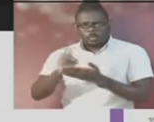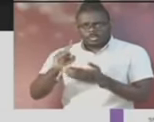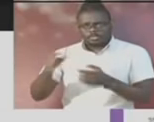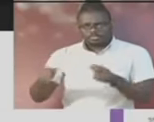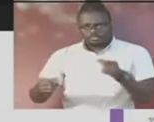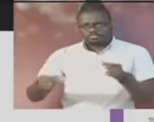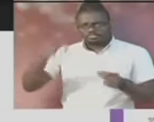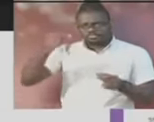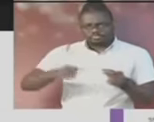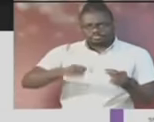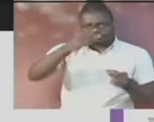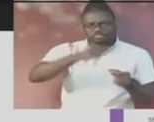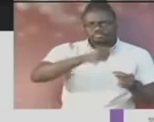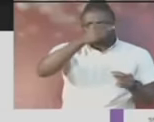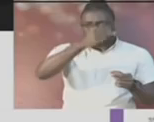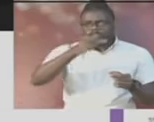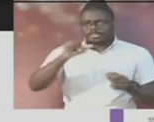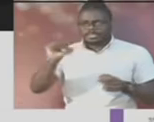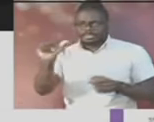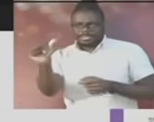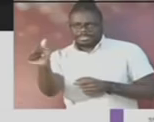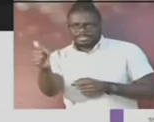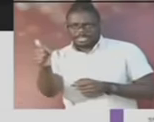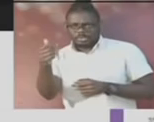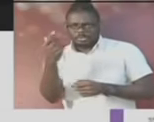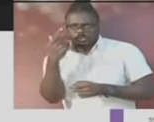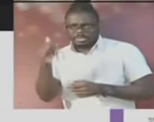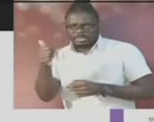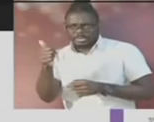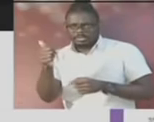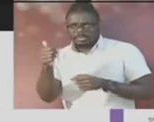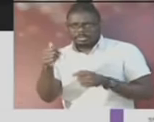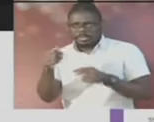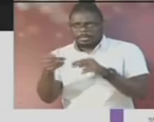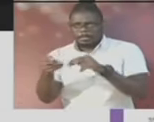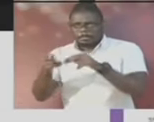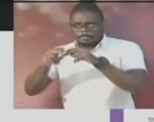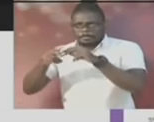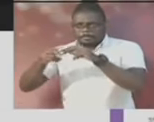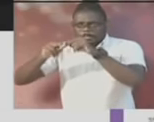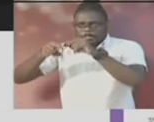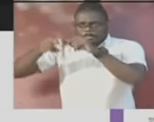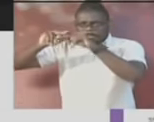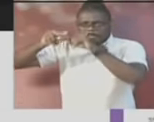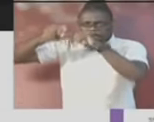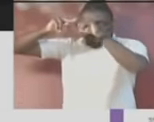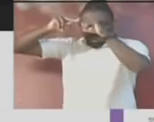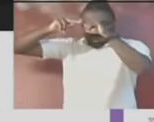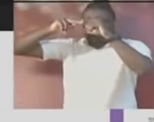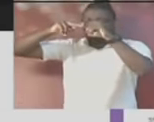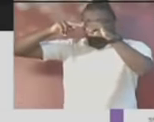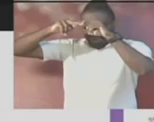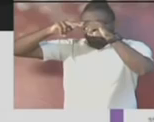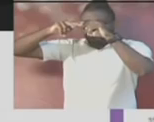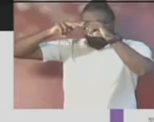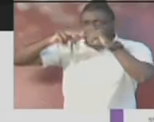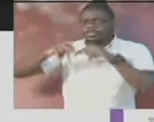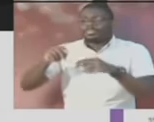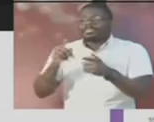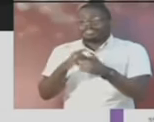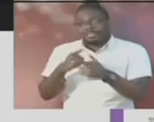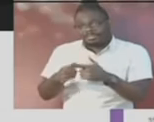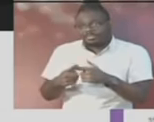week 10, we've seen that upward trend, the bars getting taller and taller. And around that time, we began to emphasize that we were seeing the